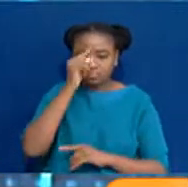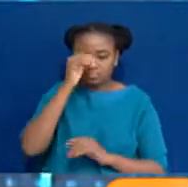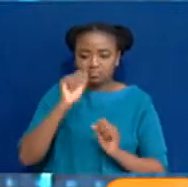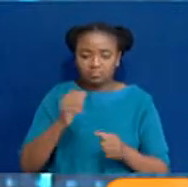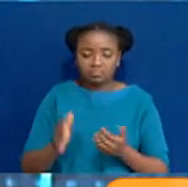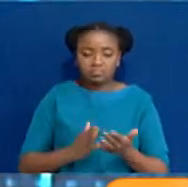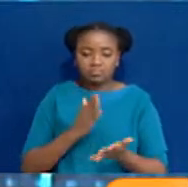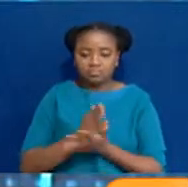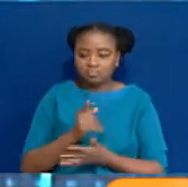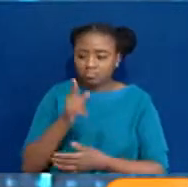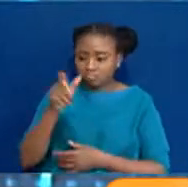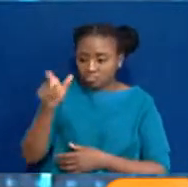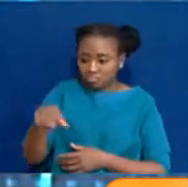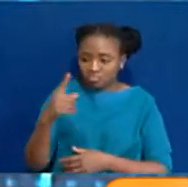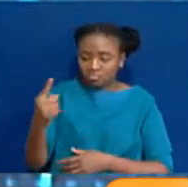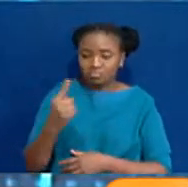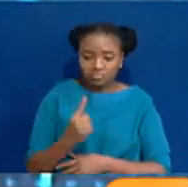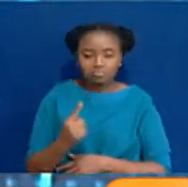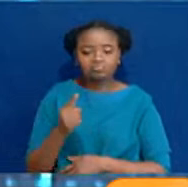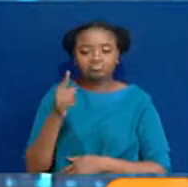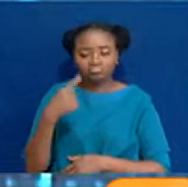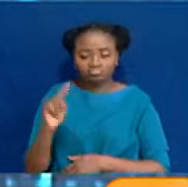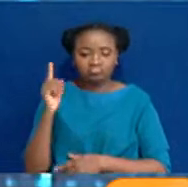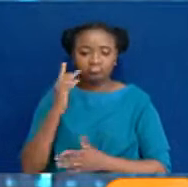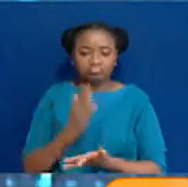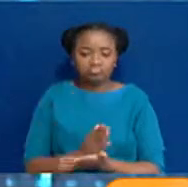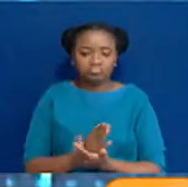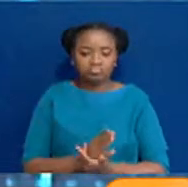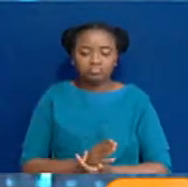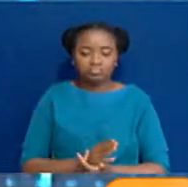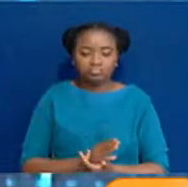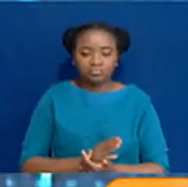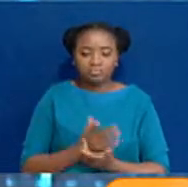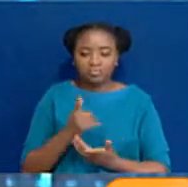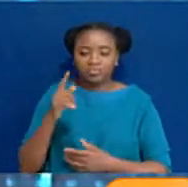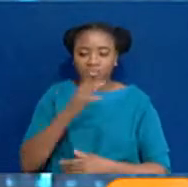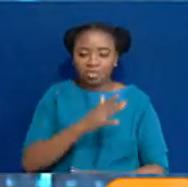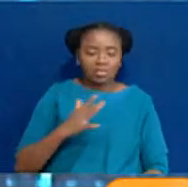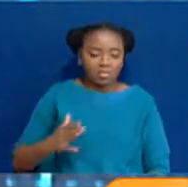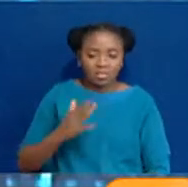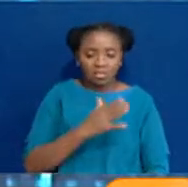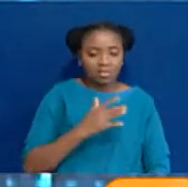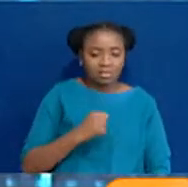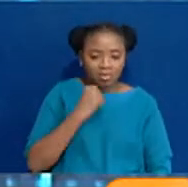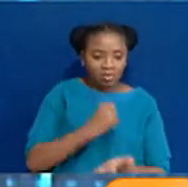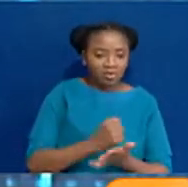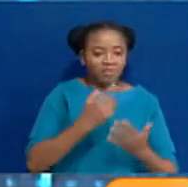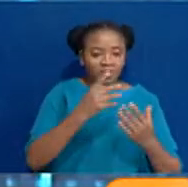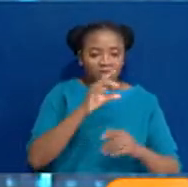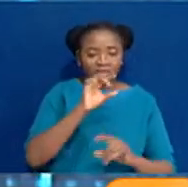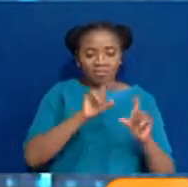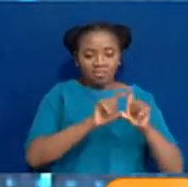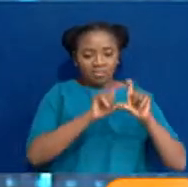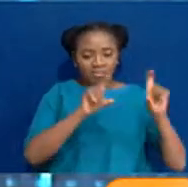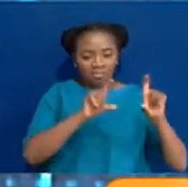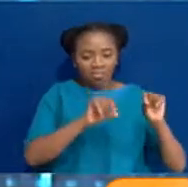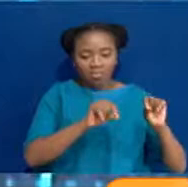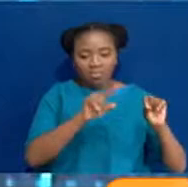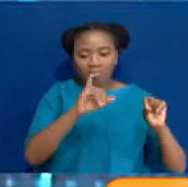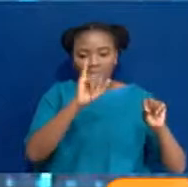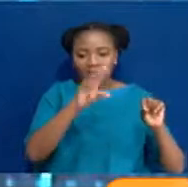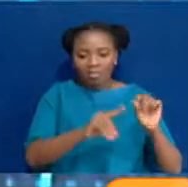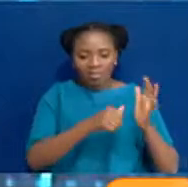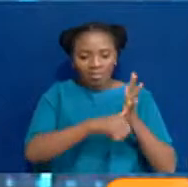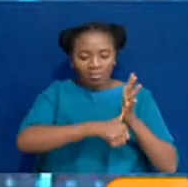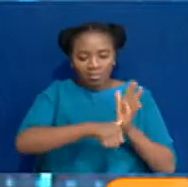are actually the person you claim to be, so that you don't have to go to a government office to physically show your ID to get a service.